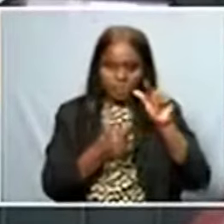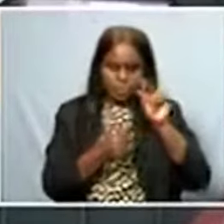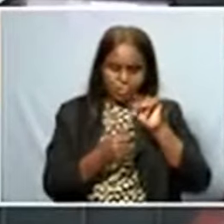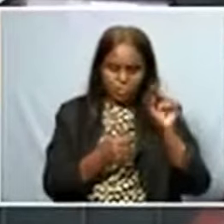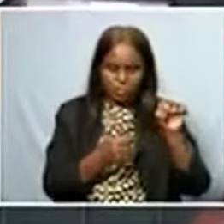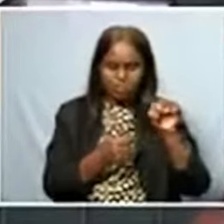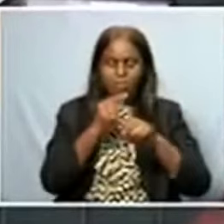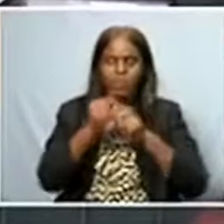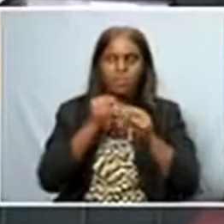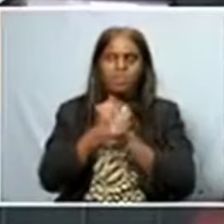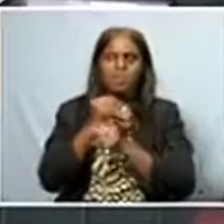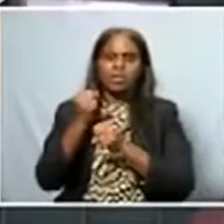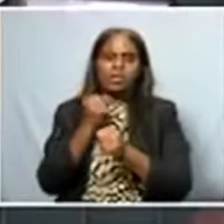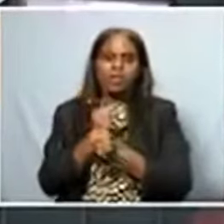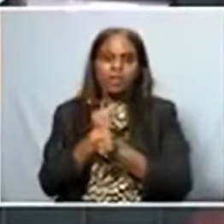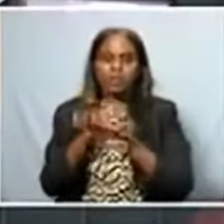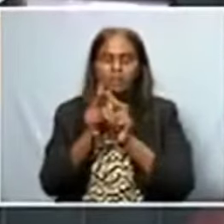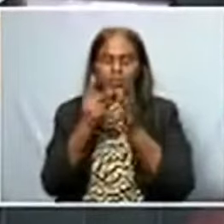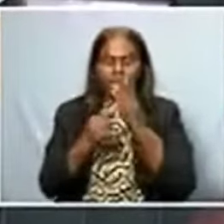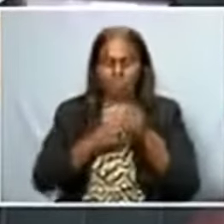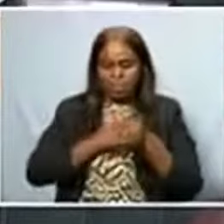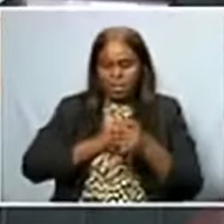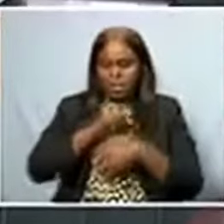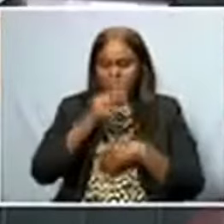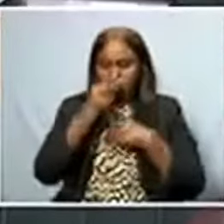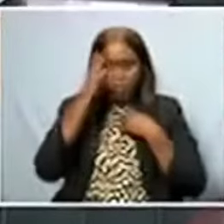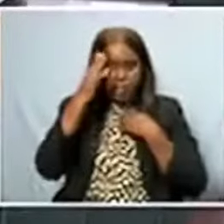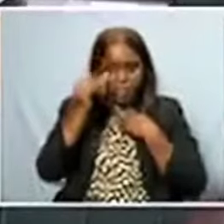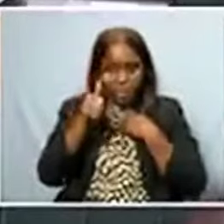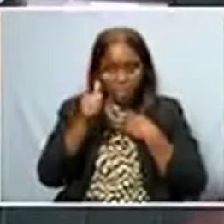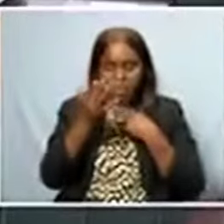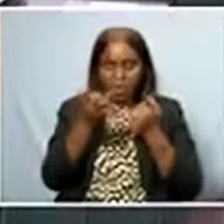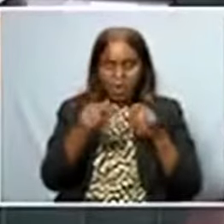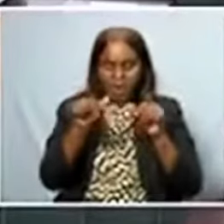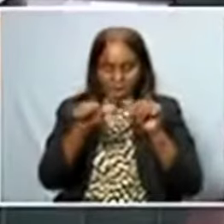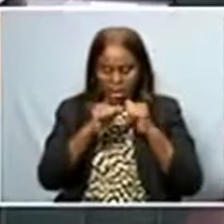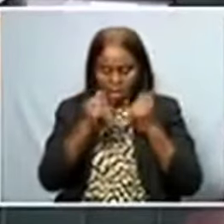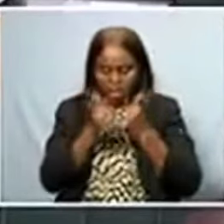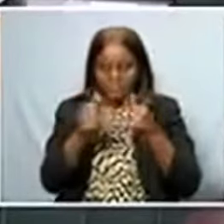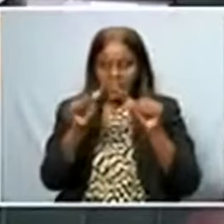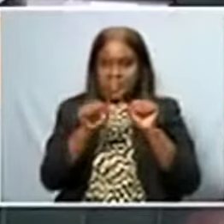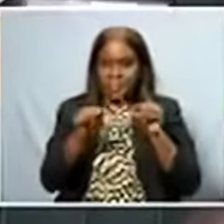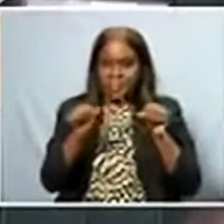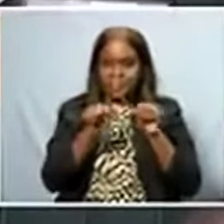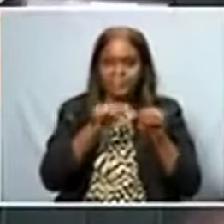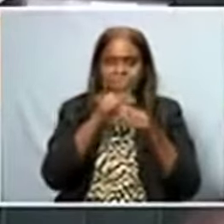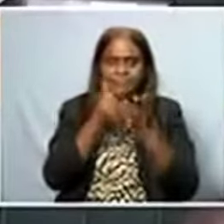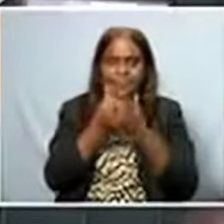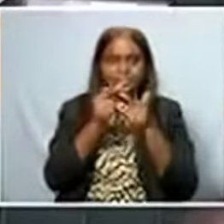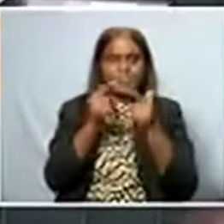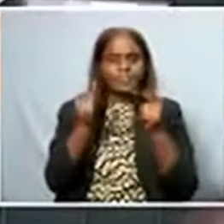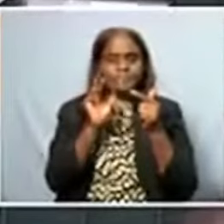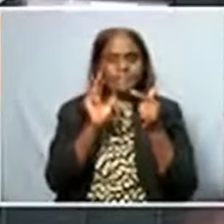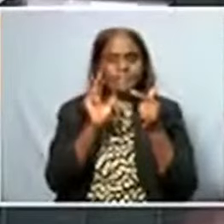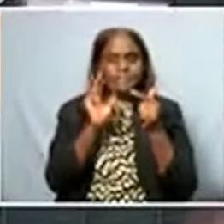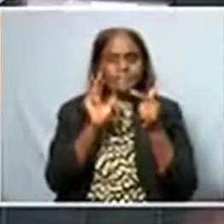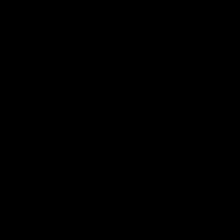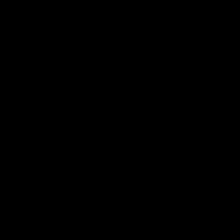2022, year on year. So I don't see why you want Auditor General to audit a big, or